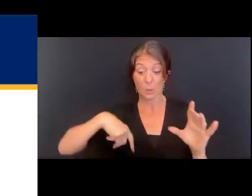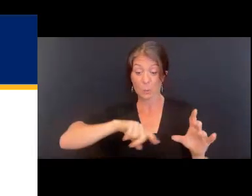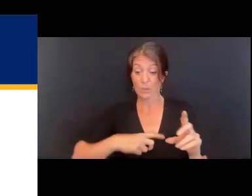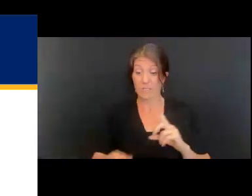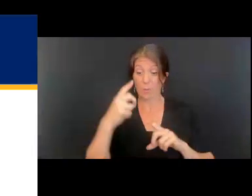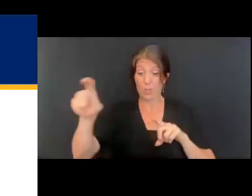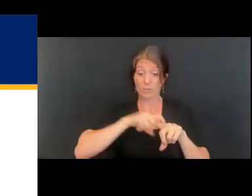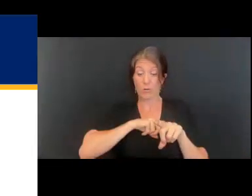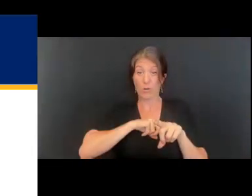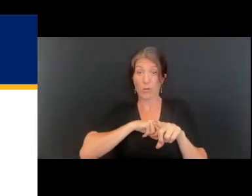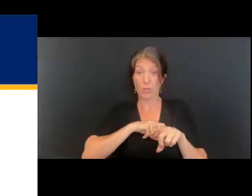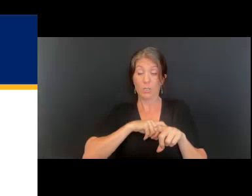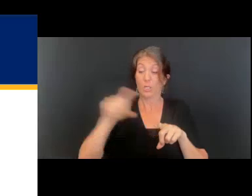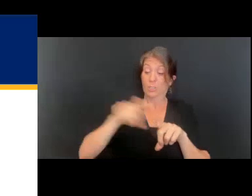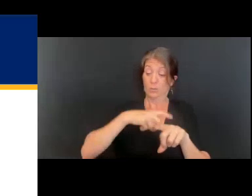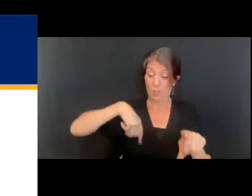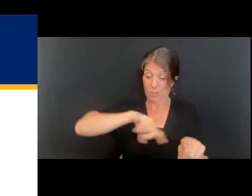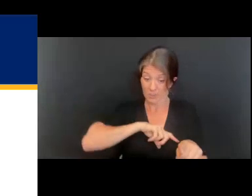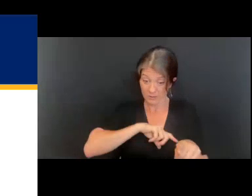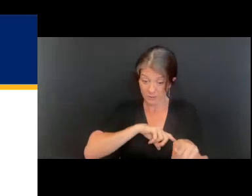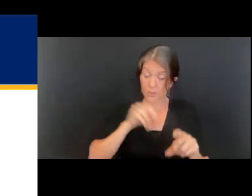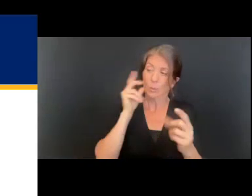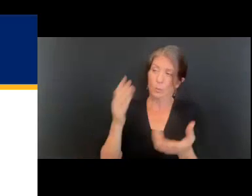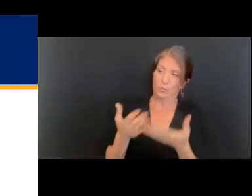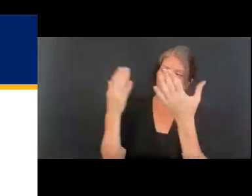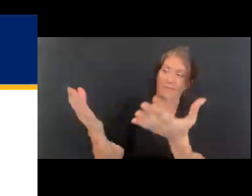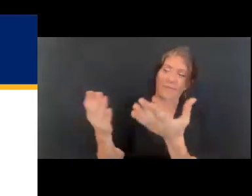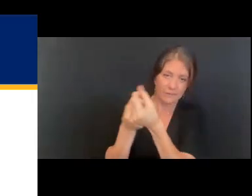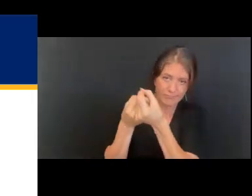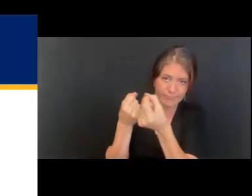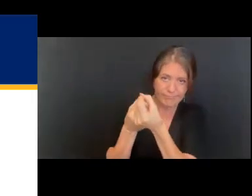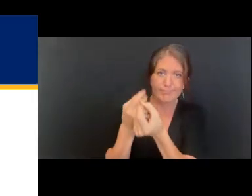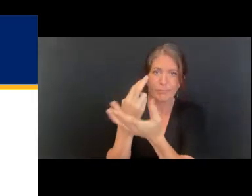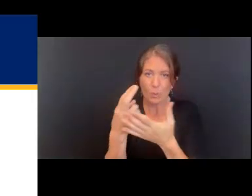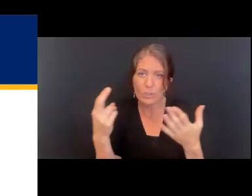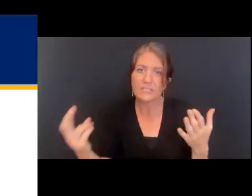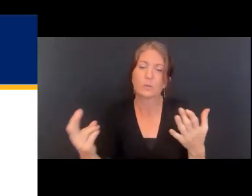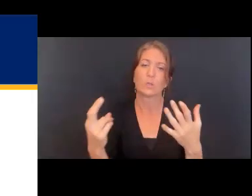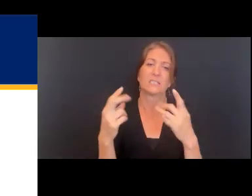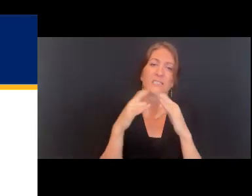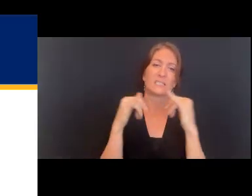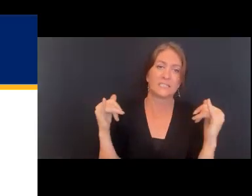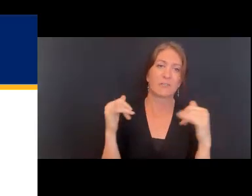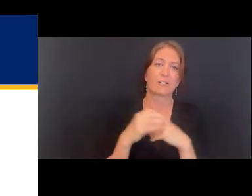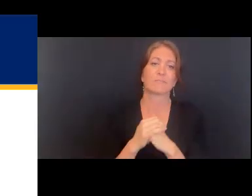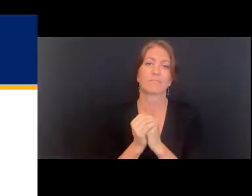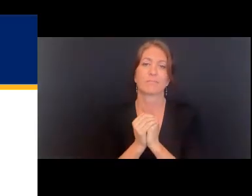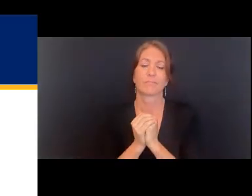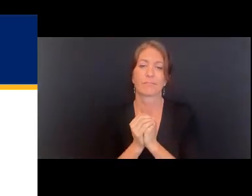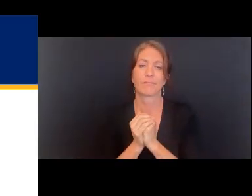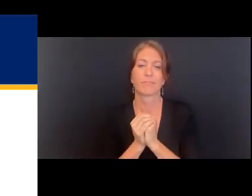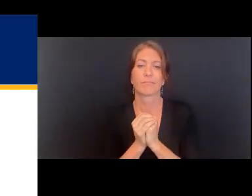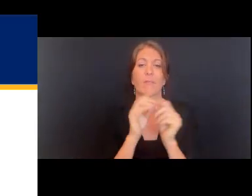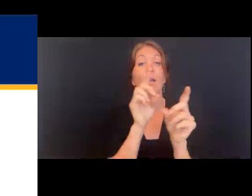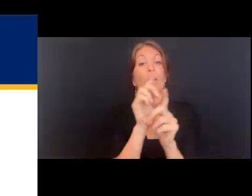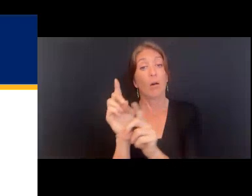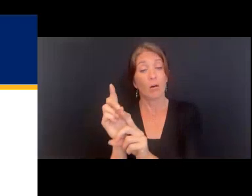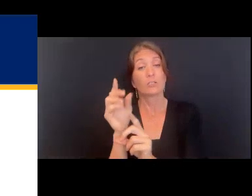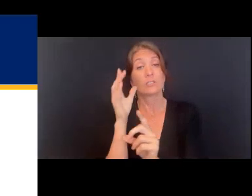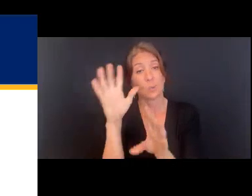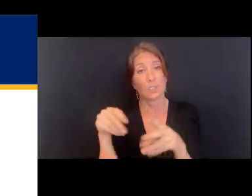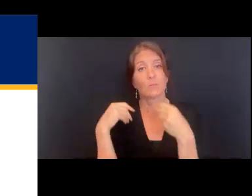assistance when they don't know where else to go for answers, or they're unfamiliar with some of the other programs. We do provide options counseling